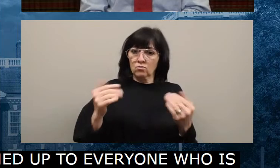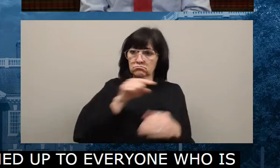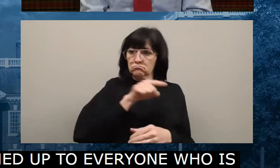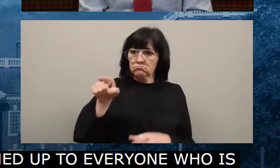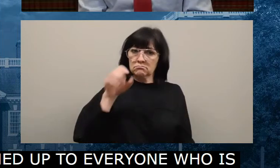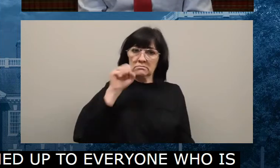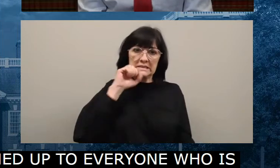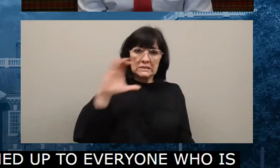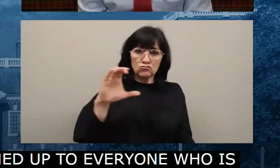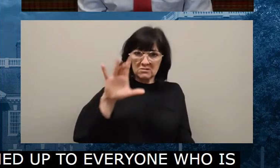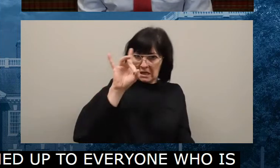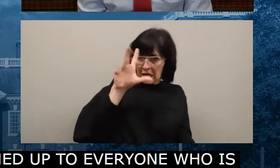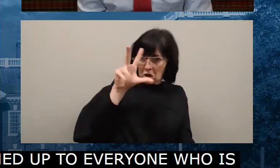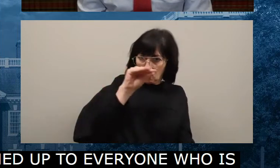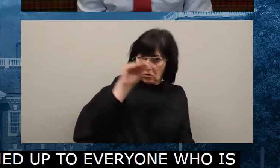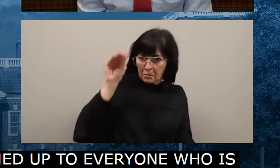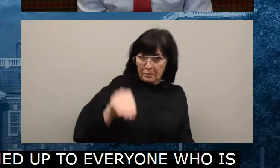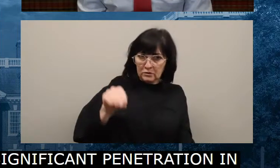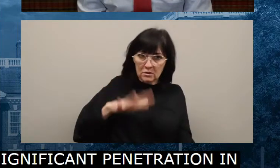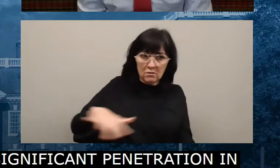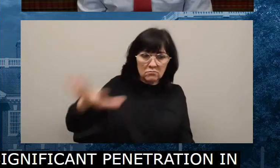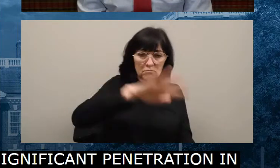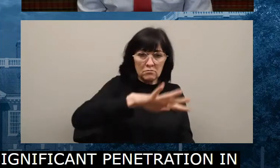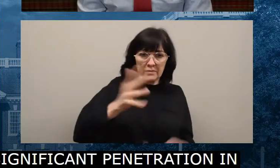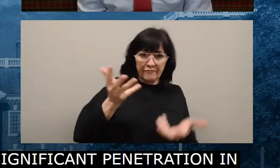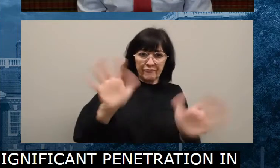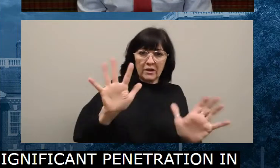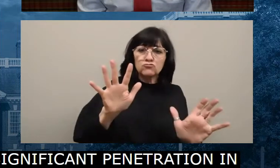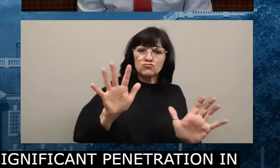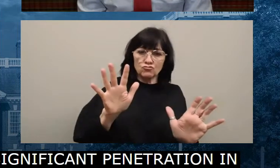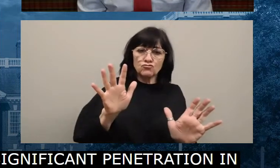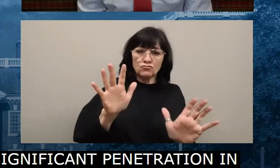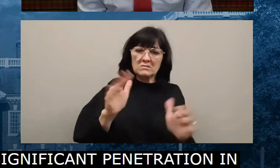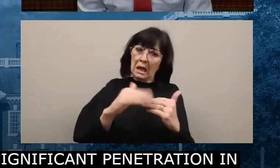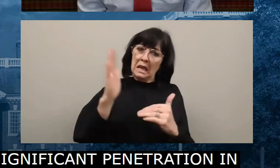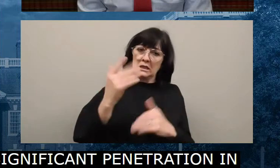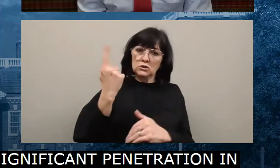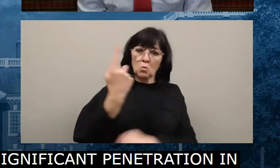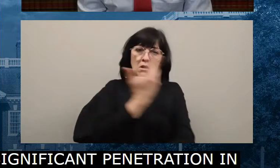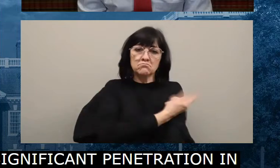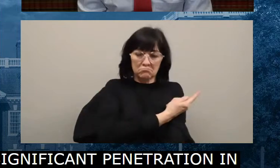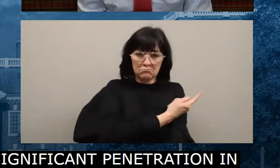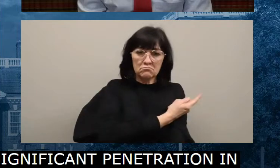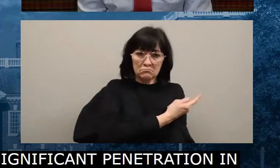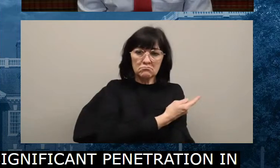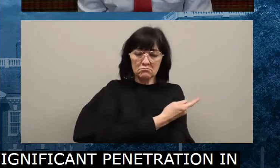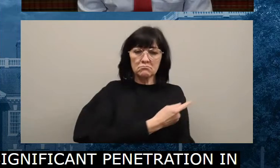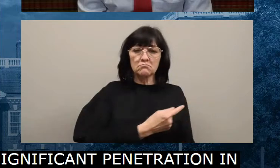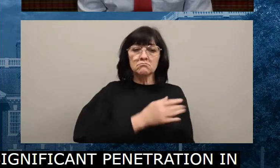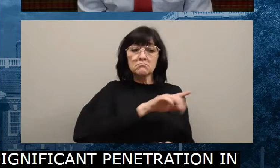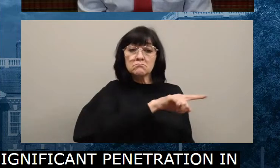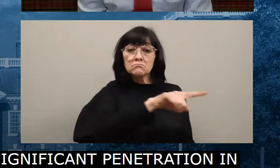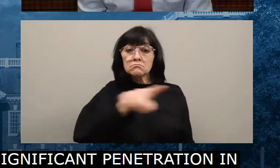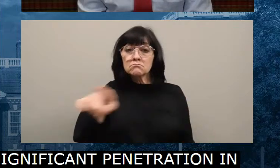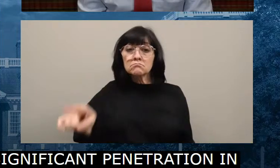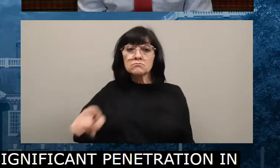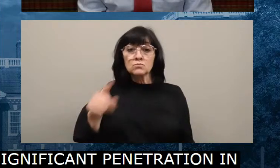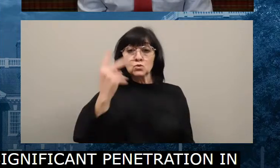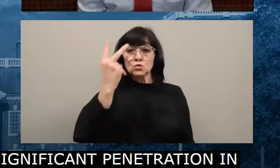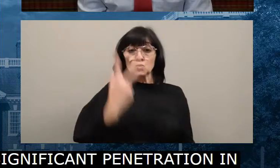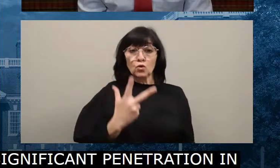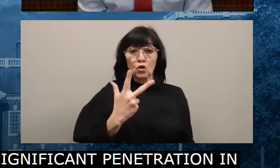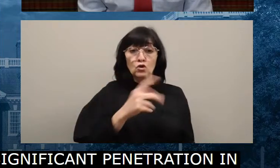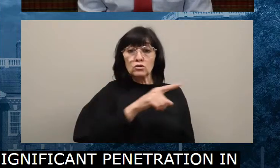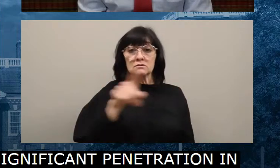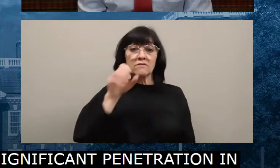citizens, 83% with at least one dose, and over 2/3 fully vaccinated. Continue to